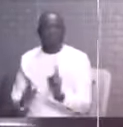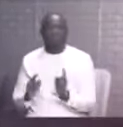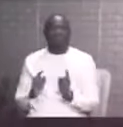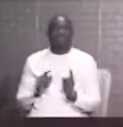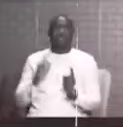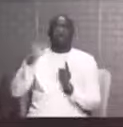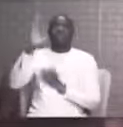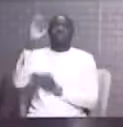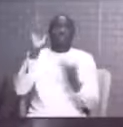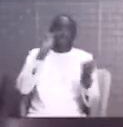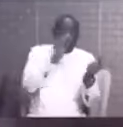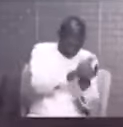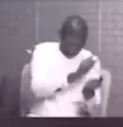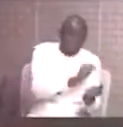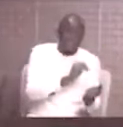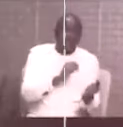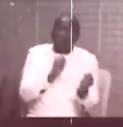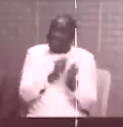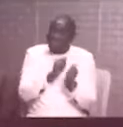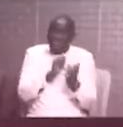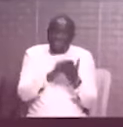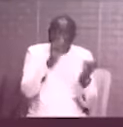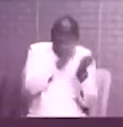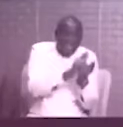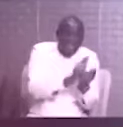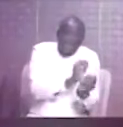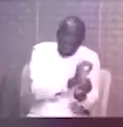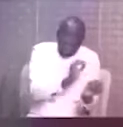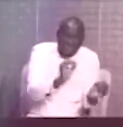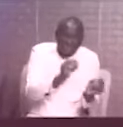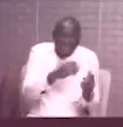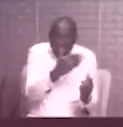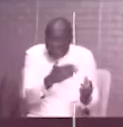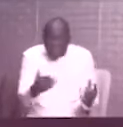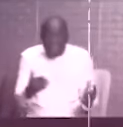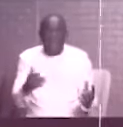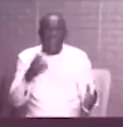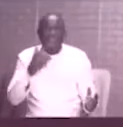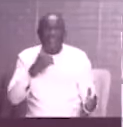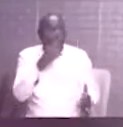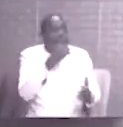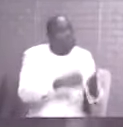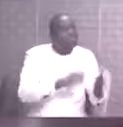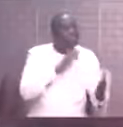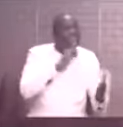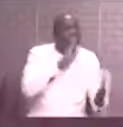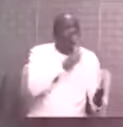that encounter, there was nothing about things. He said, what is your name?